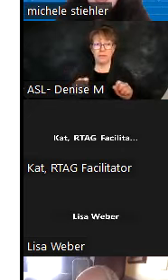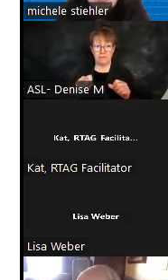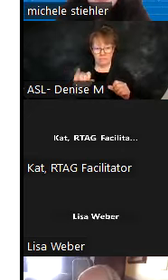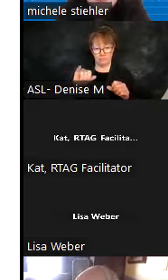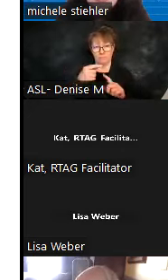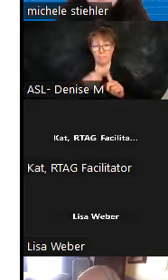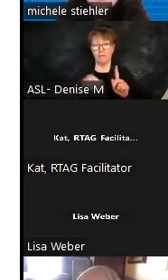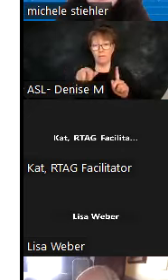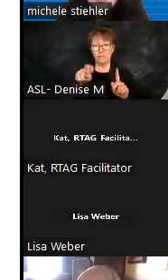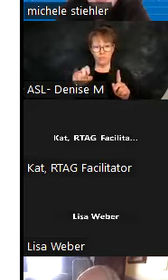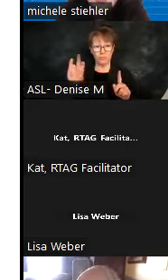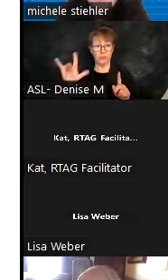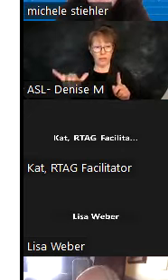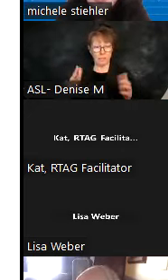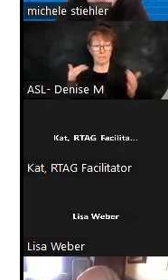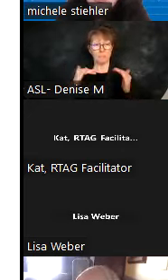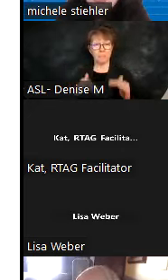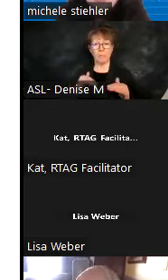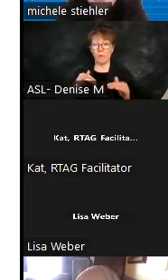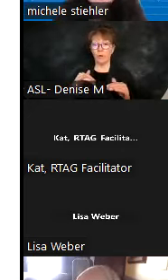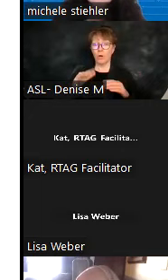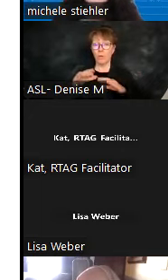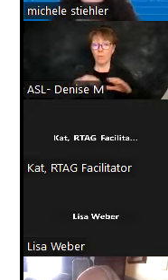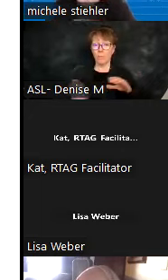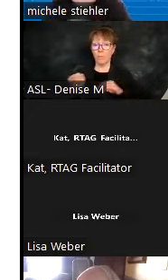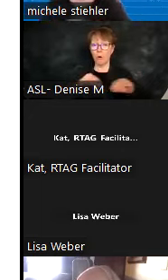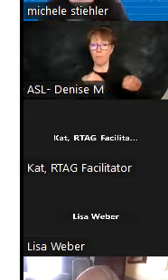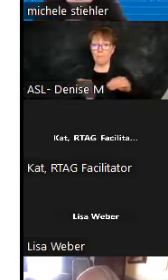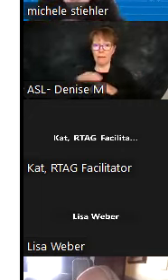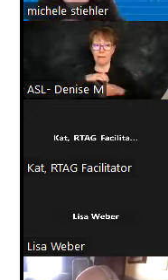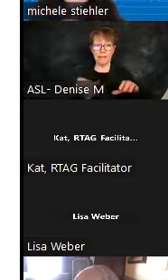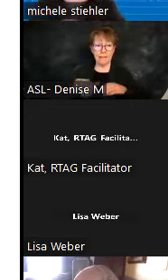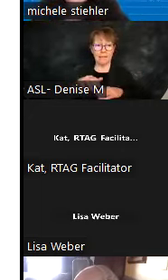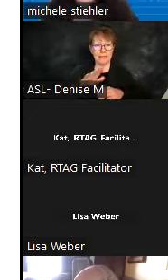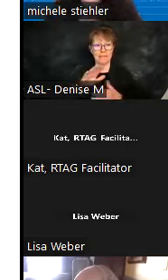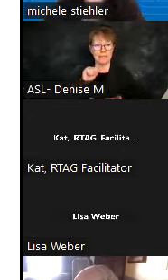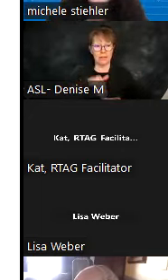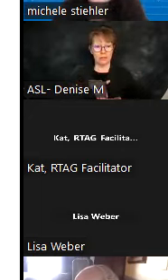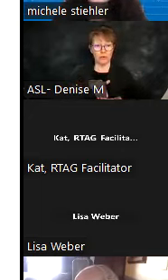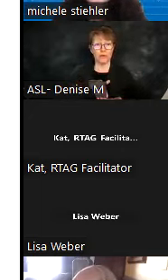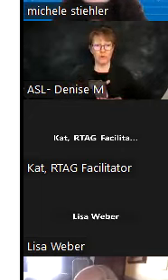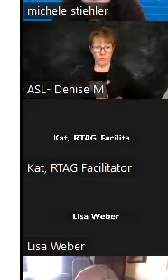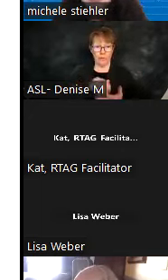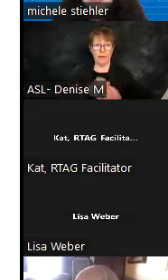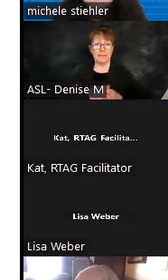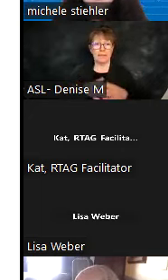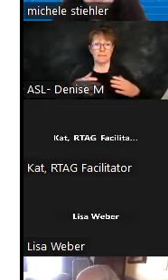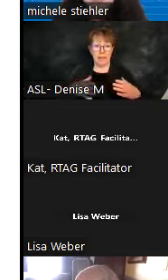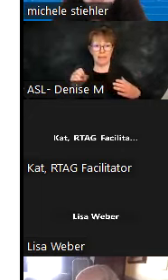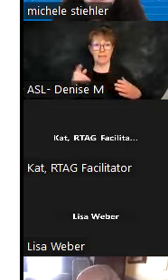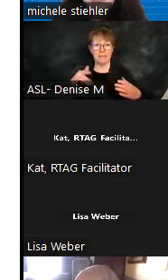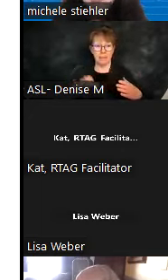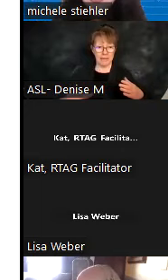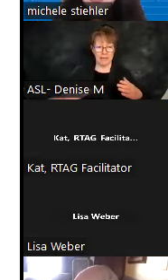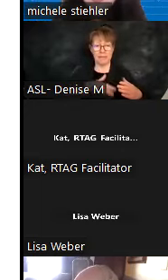lease opportunities for the mobility center that will allow us to expand the space and provide